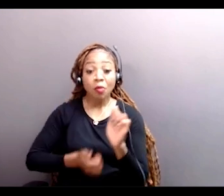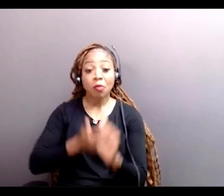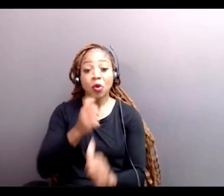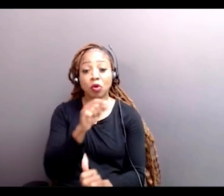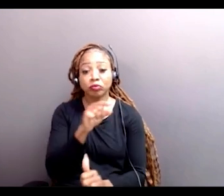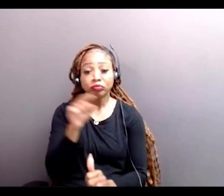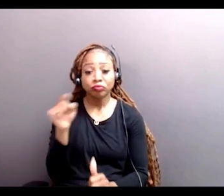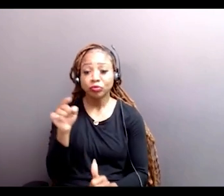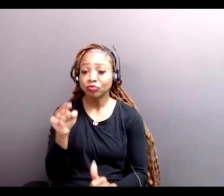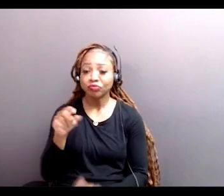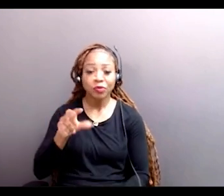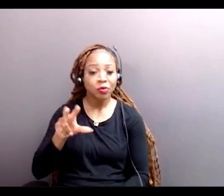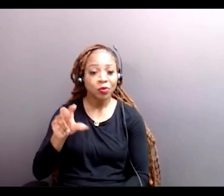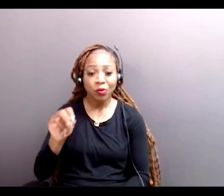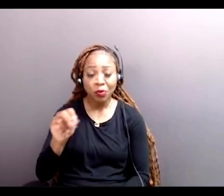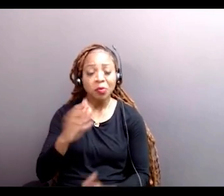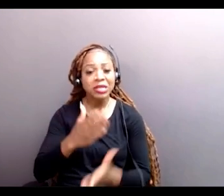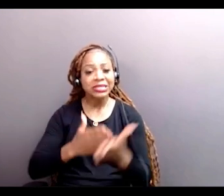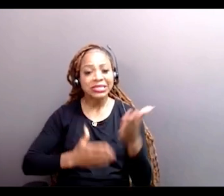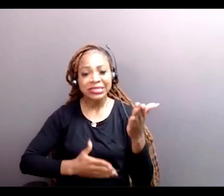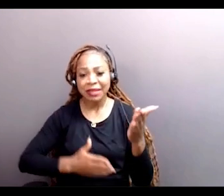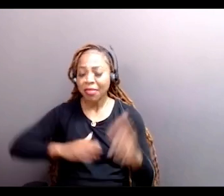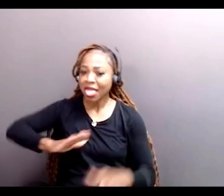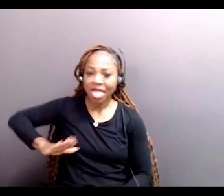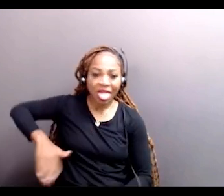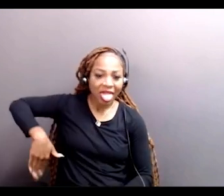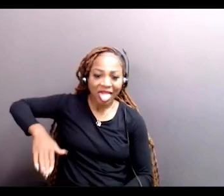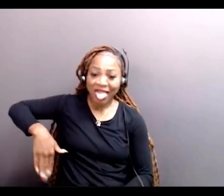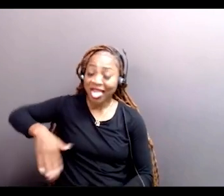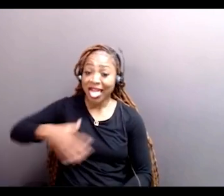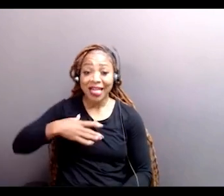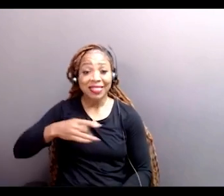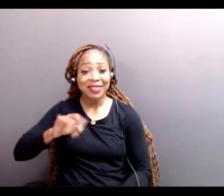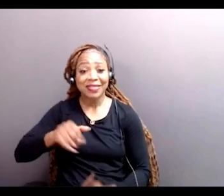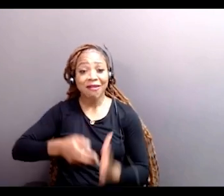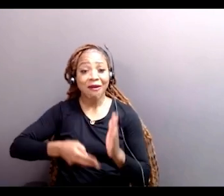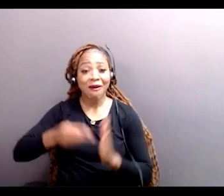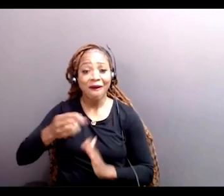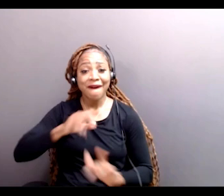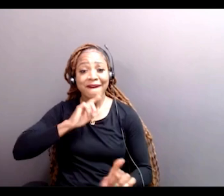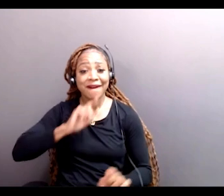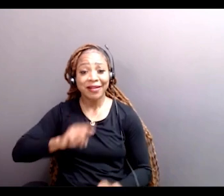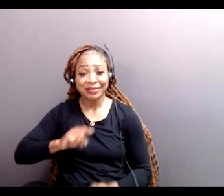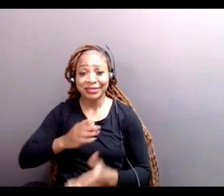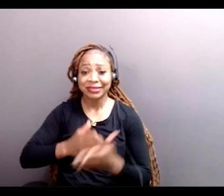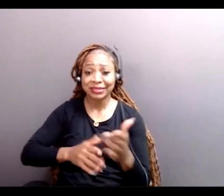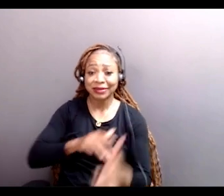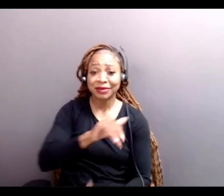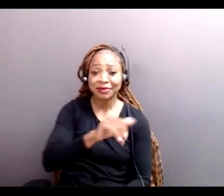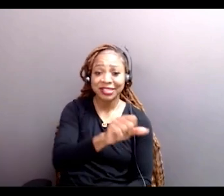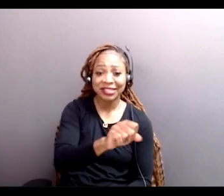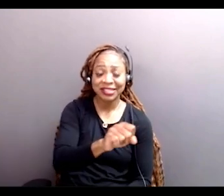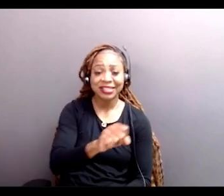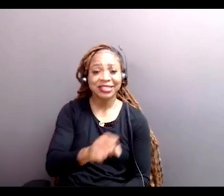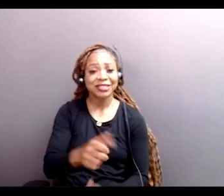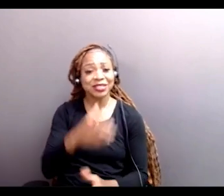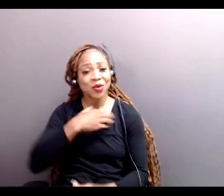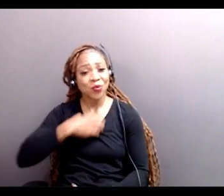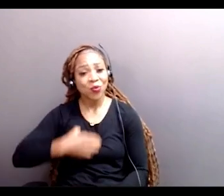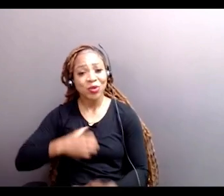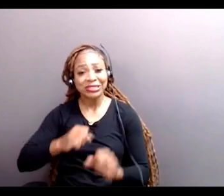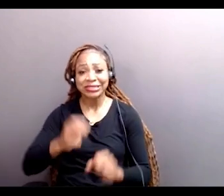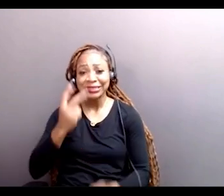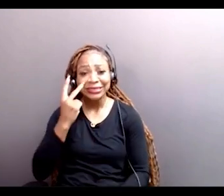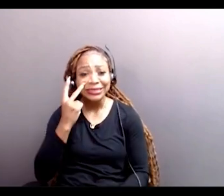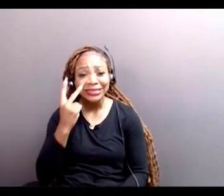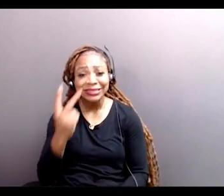you have said no. Some of you have said not yet. I love that as an answer. Some have said yes. I wish we could be in a room together, because I